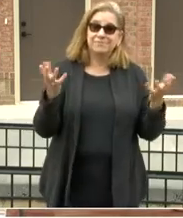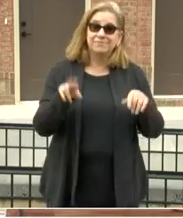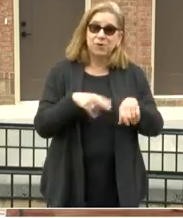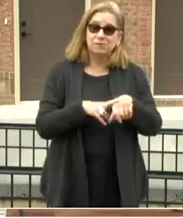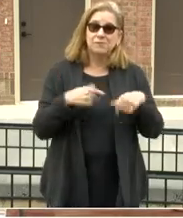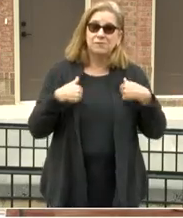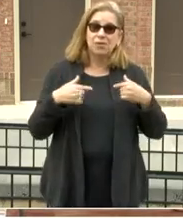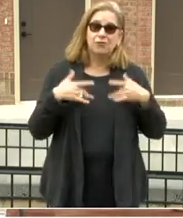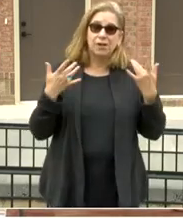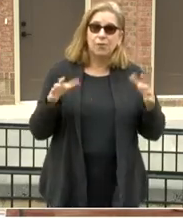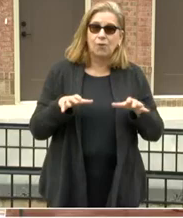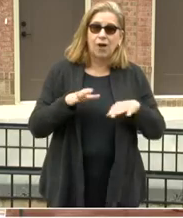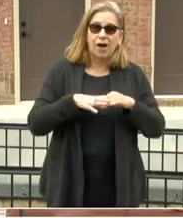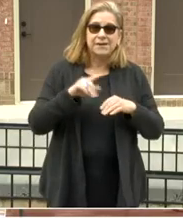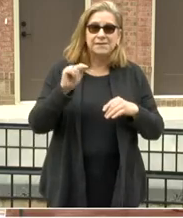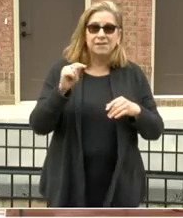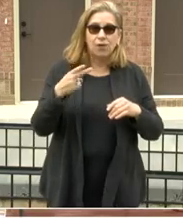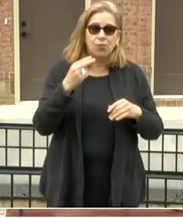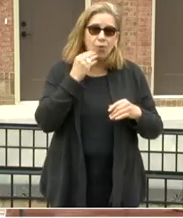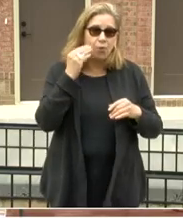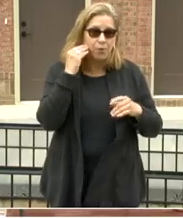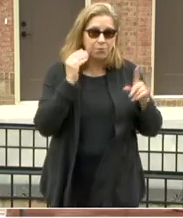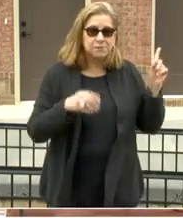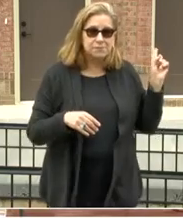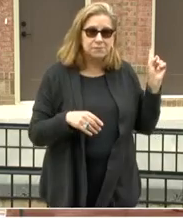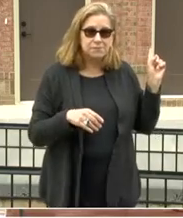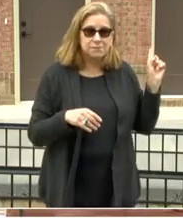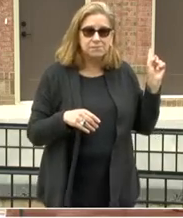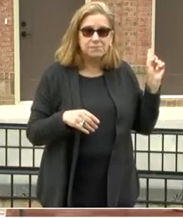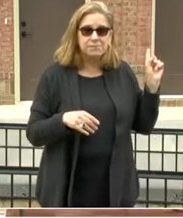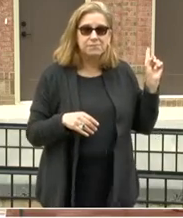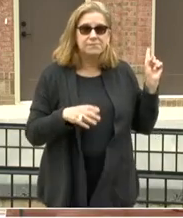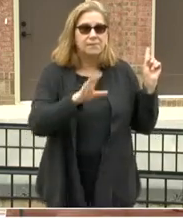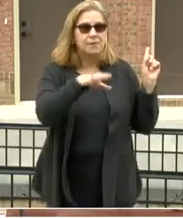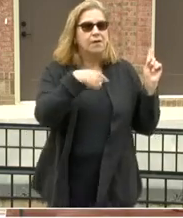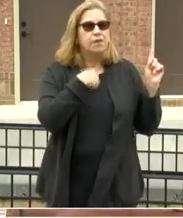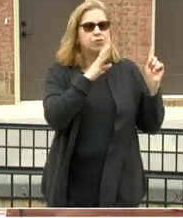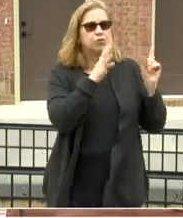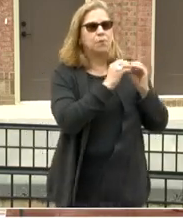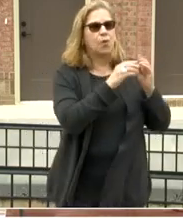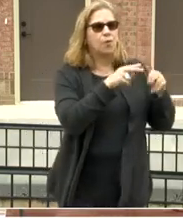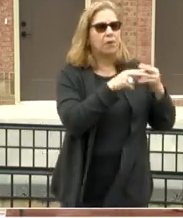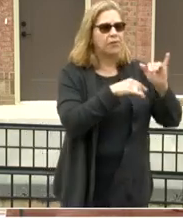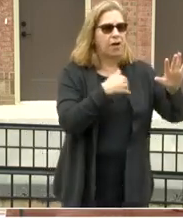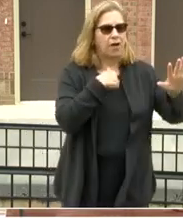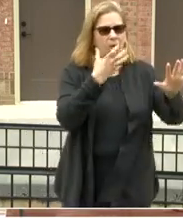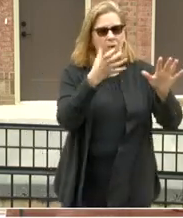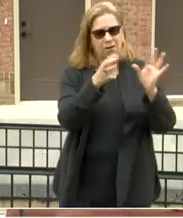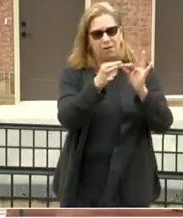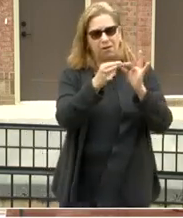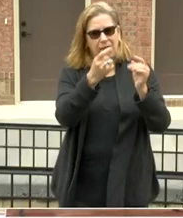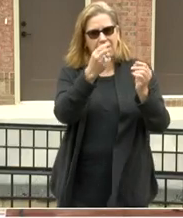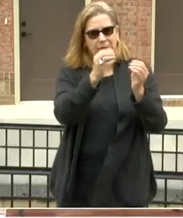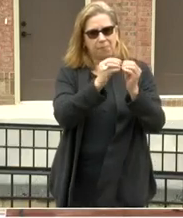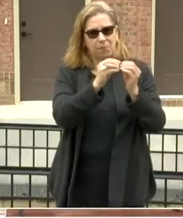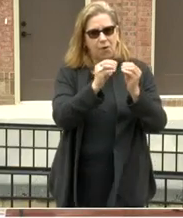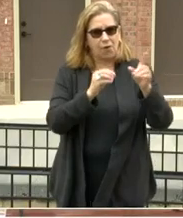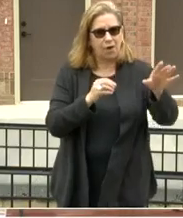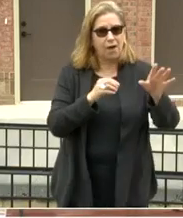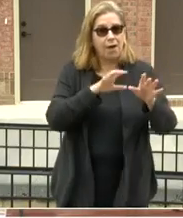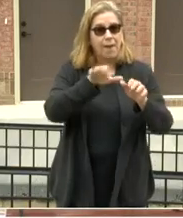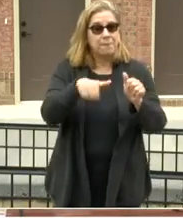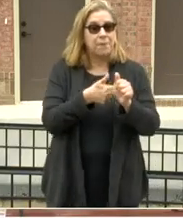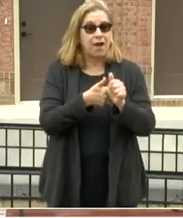about those in a moment. But also just want to let everybody know that the buildings behind us and the parking lot, the blue lot behind, will